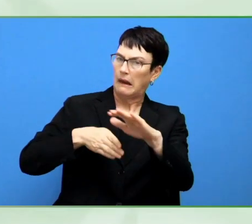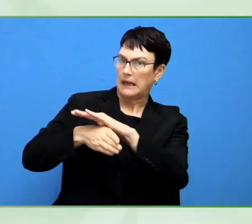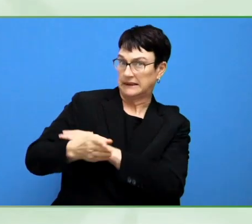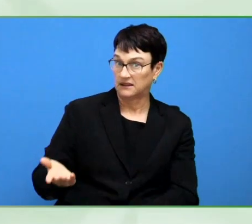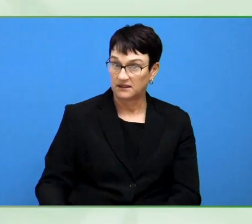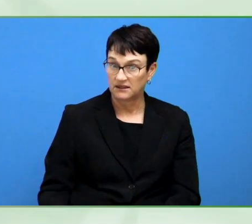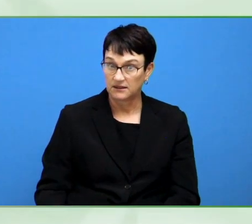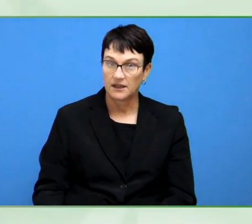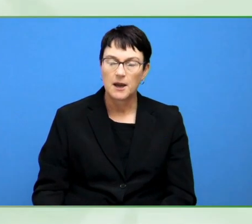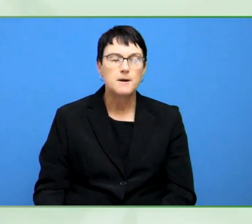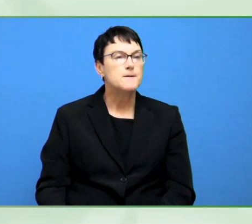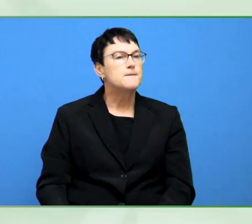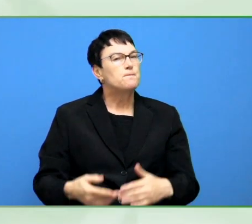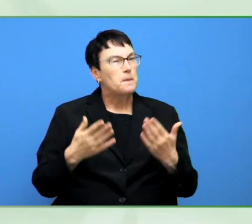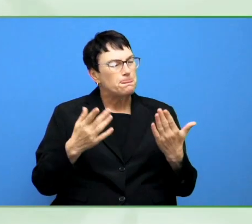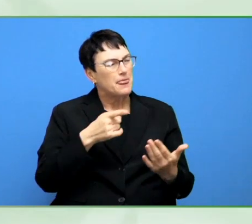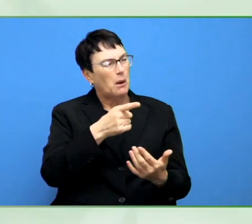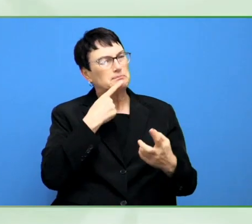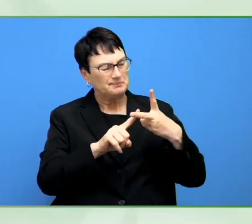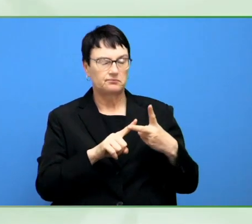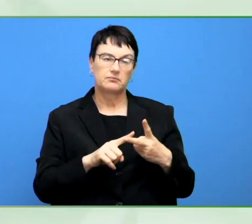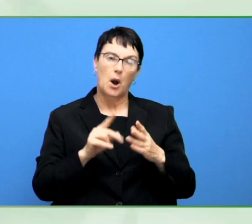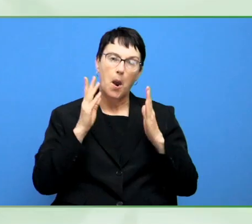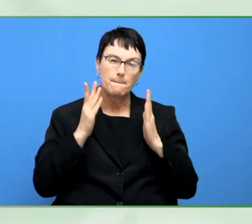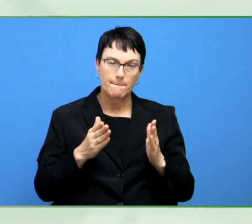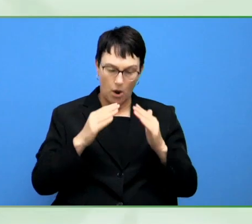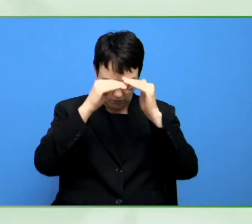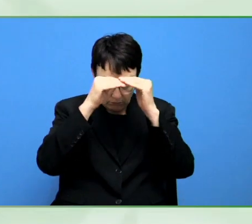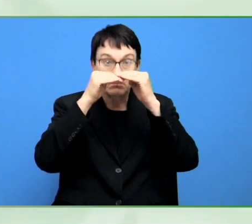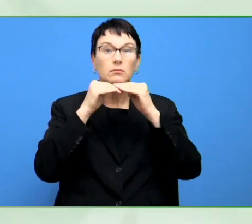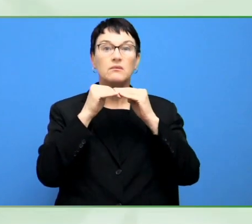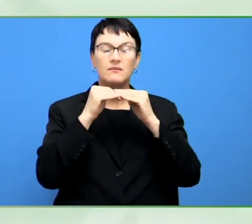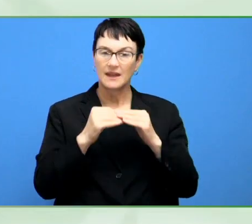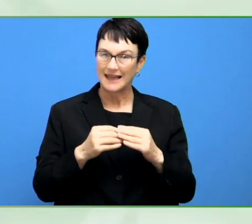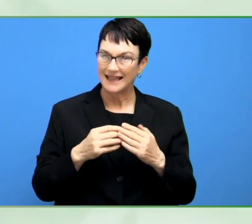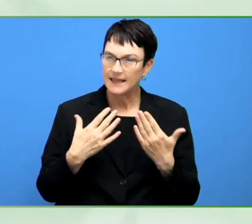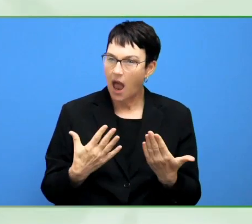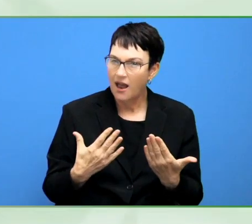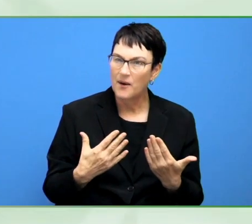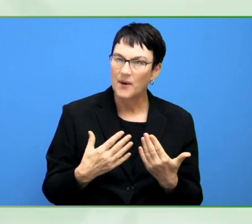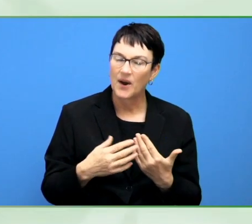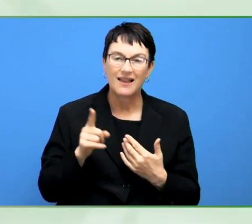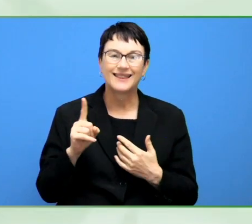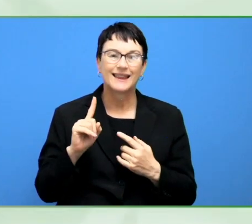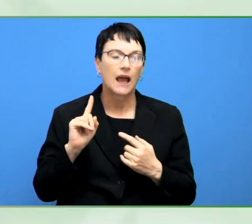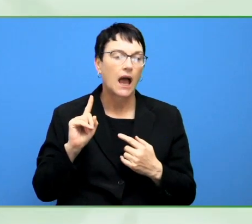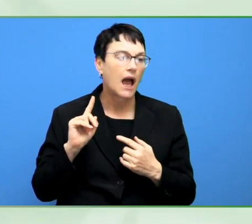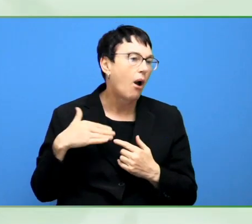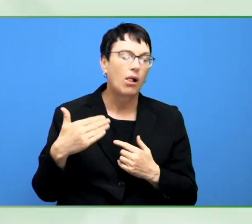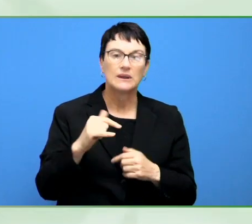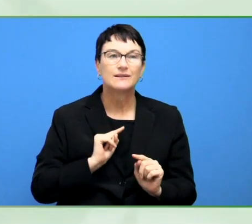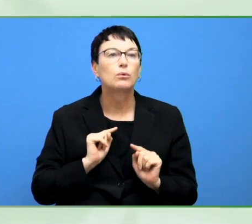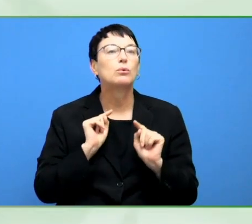to the choir. How many of us want to go to a very different conference, say a tech conference, and talk about accessibility? I've